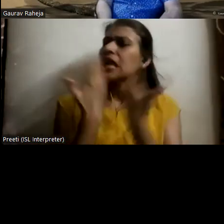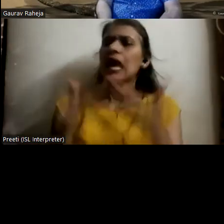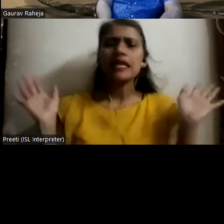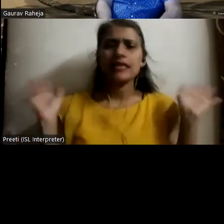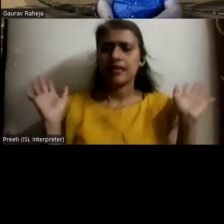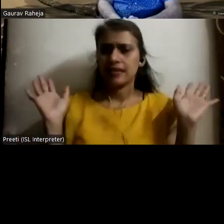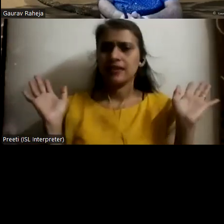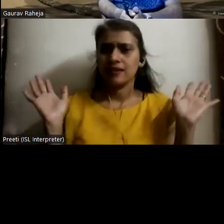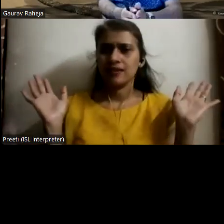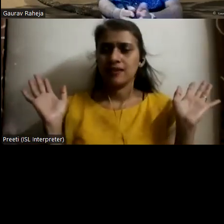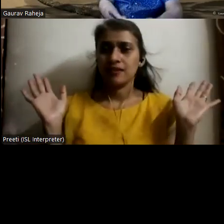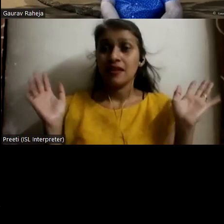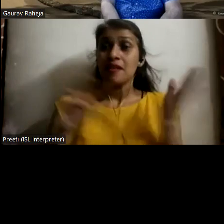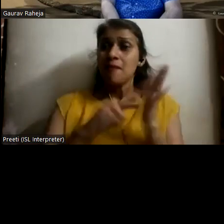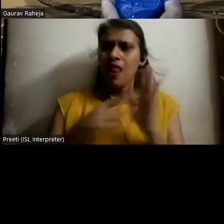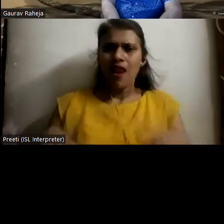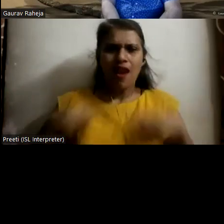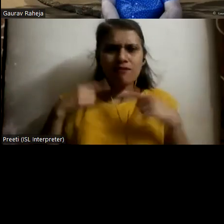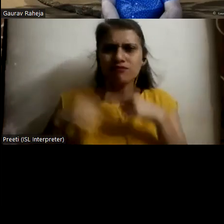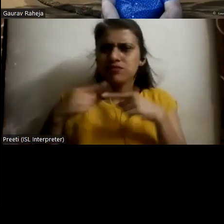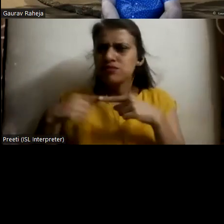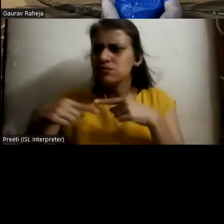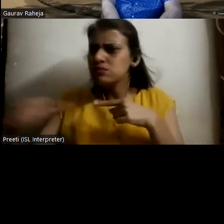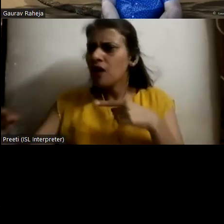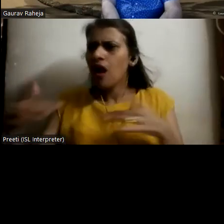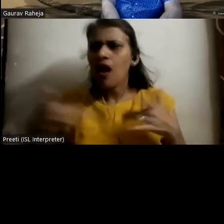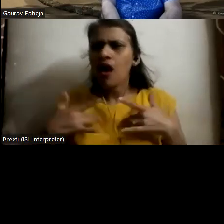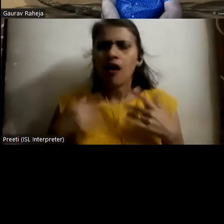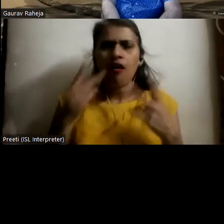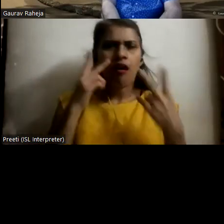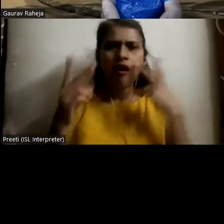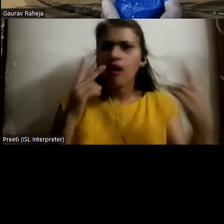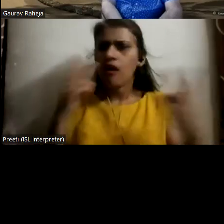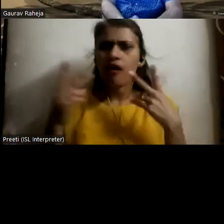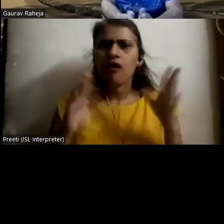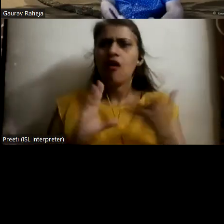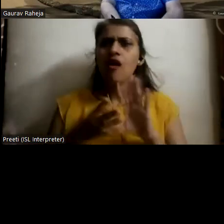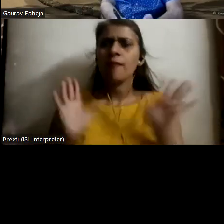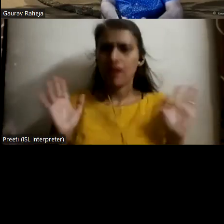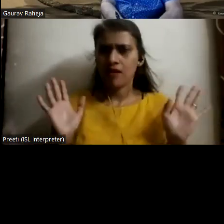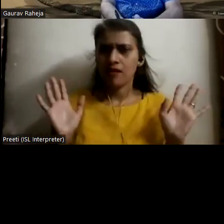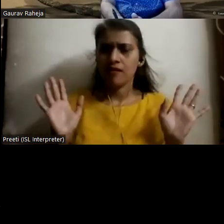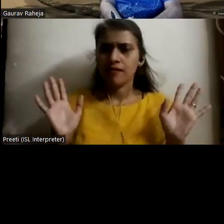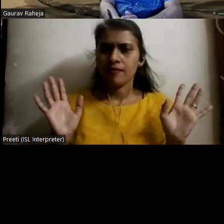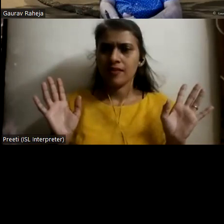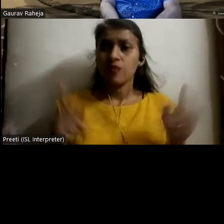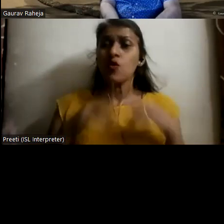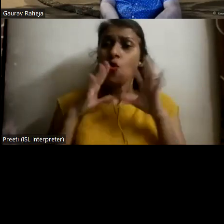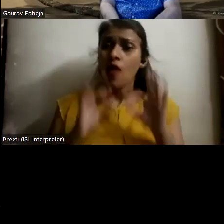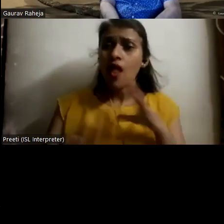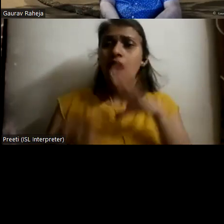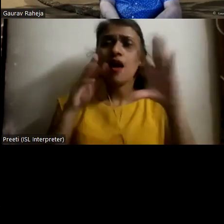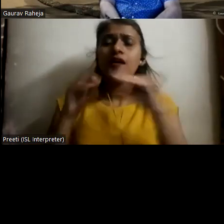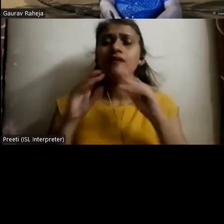It matters in everyday life. And you have to see, first of all, from which lens are you actually trying to see